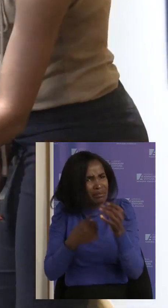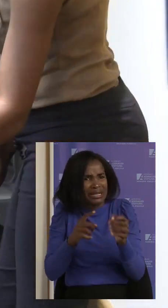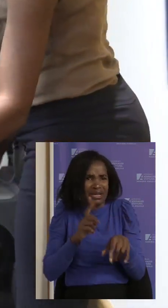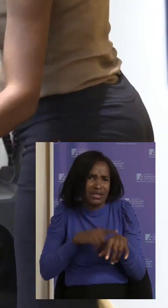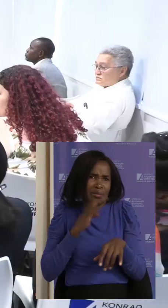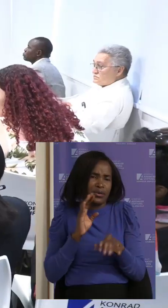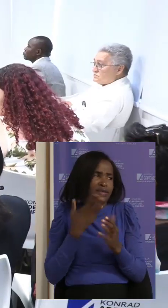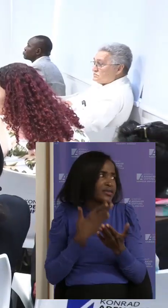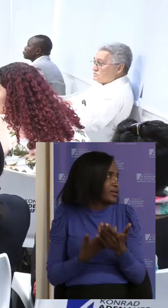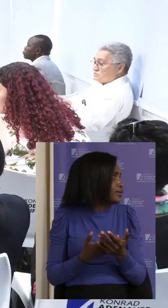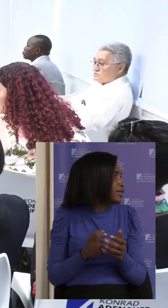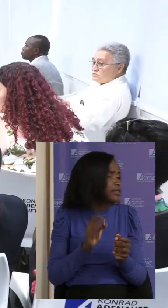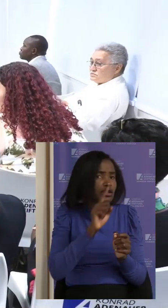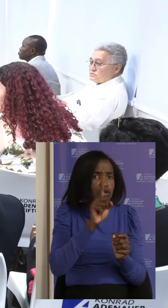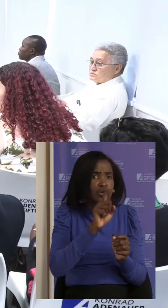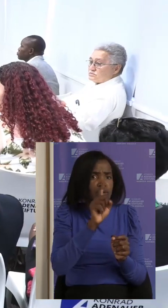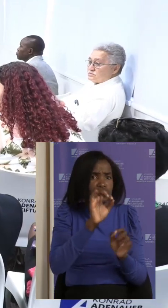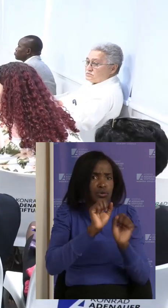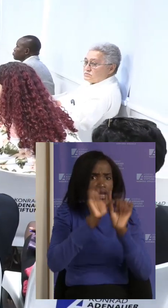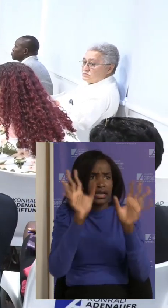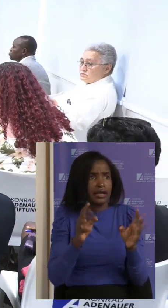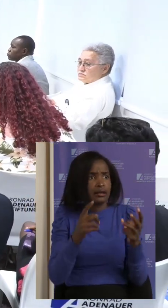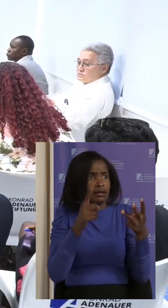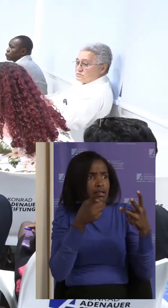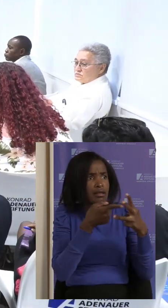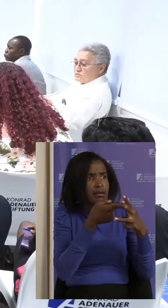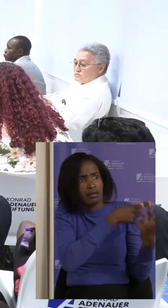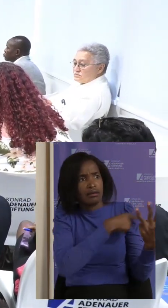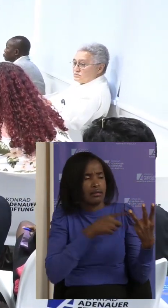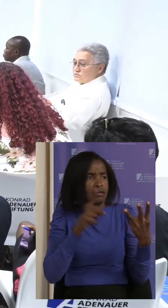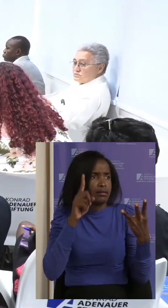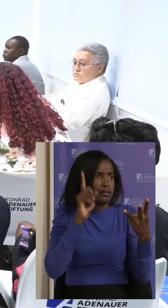you. I think your question is quite clear. Question number 3 at the back.